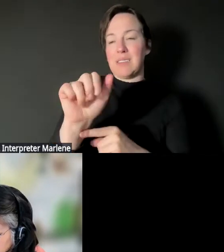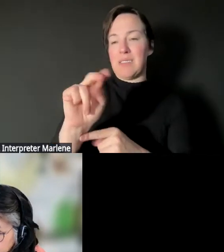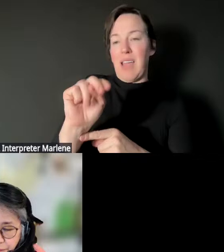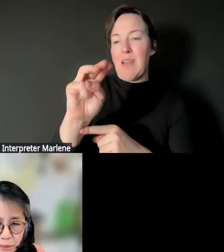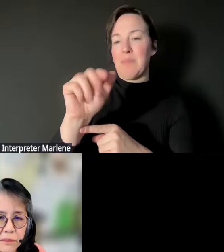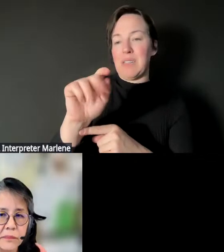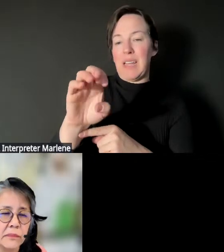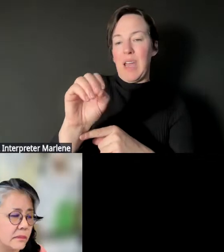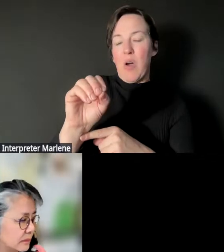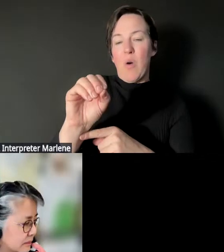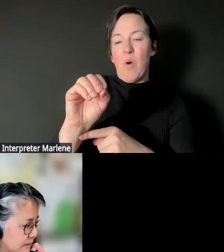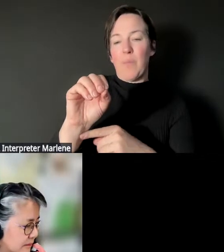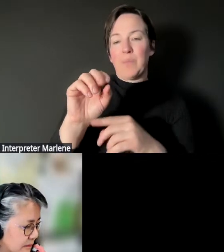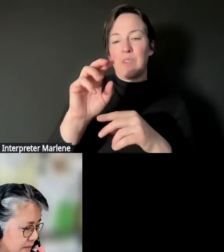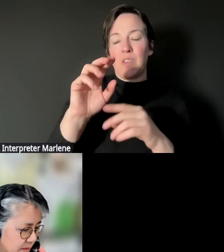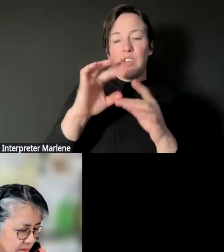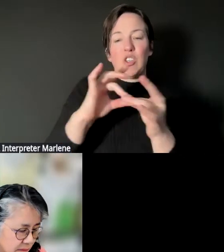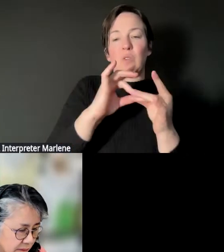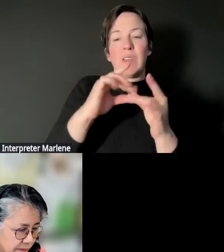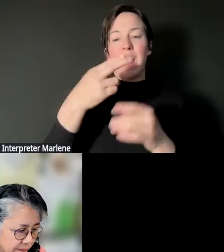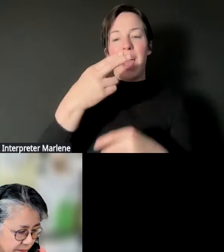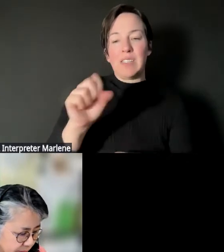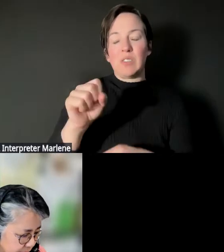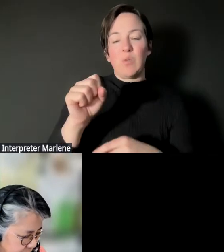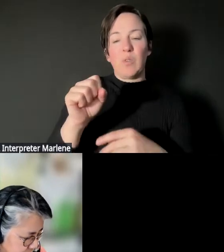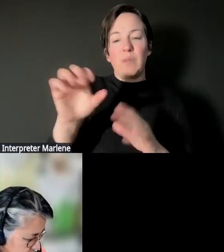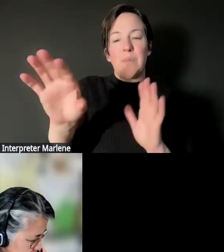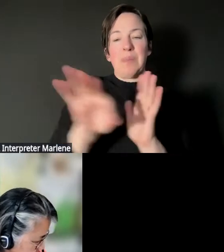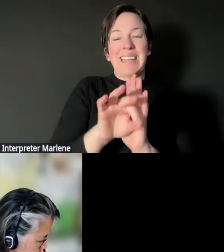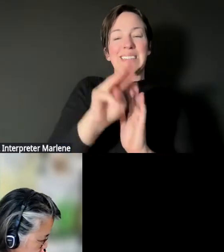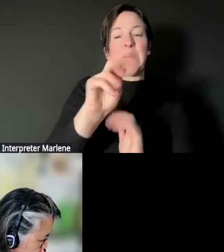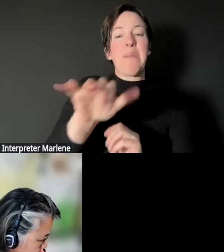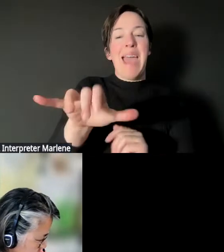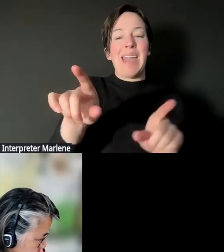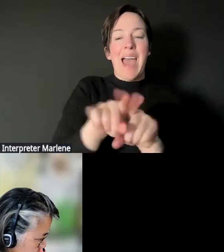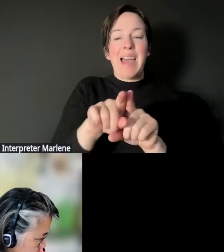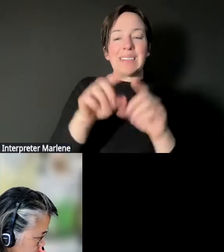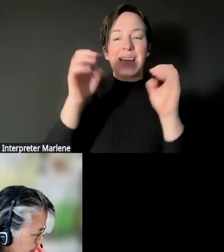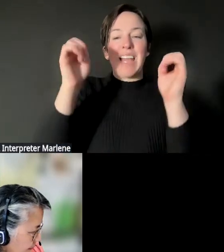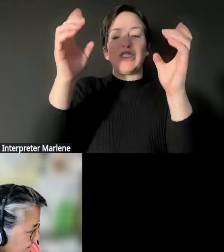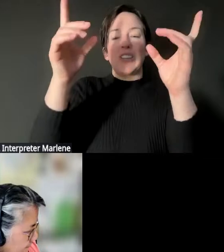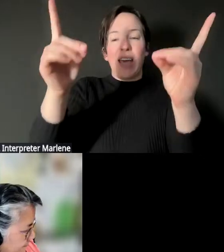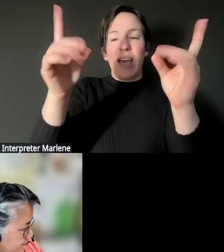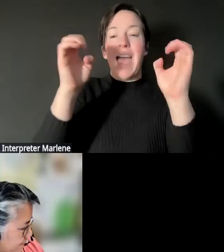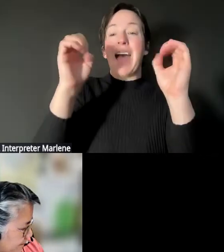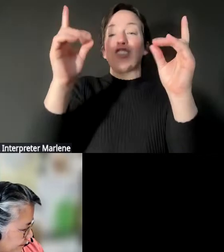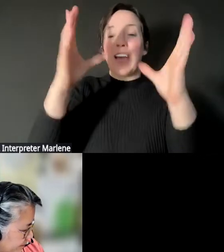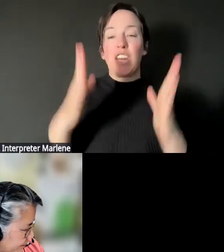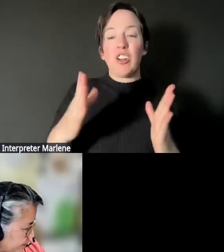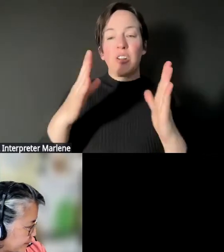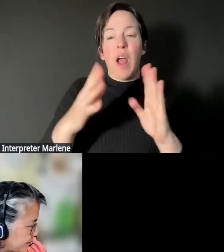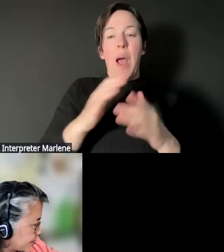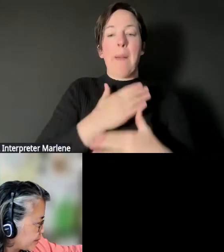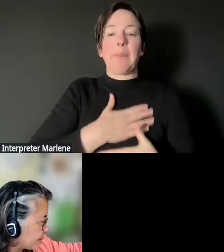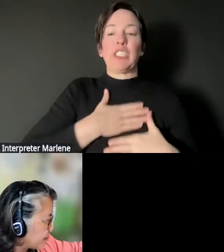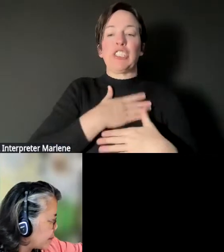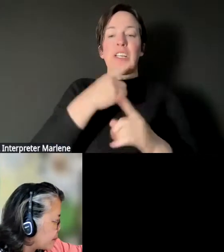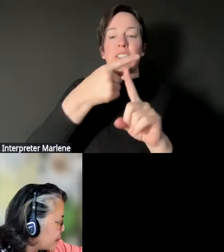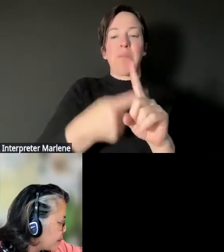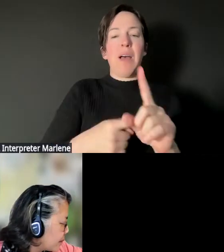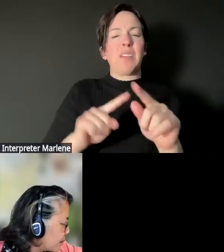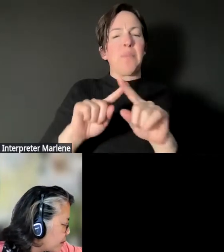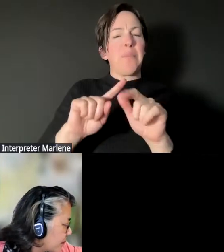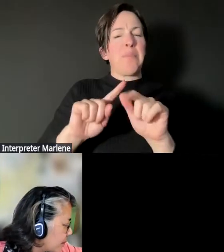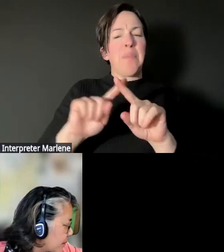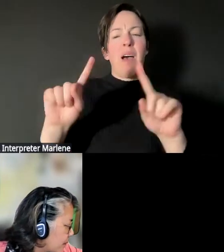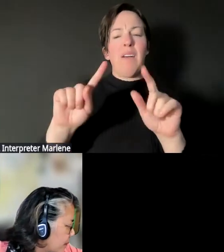School District designates May as Educator Appreciation Month. But first, I'd like to acknowledge that Tuesday,